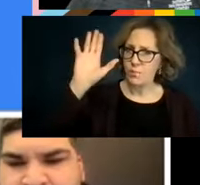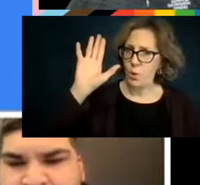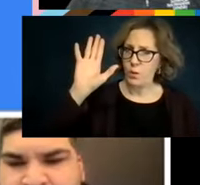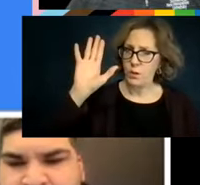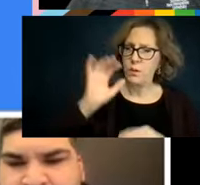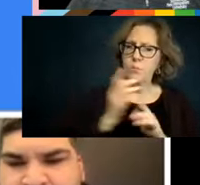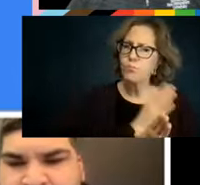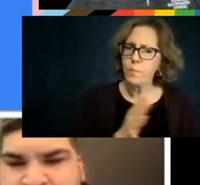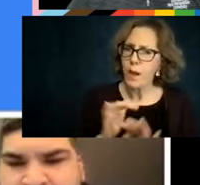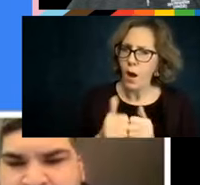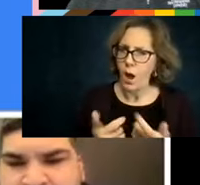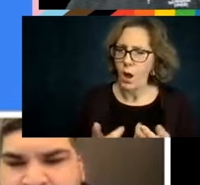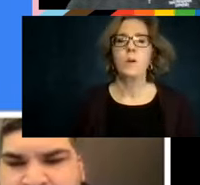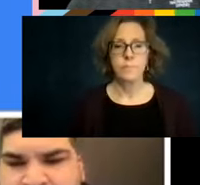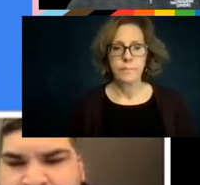meet